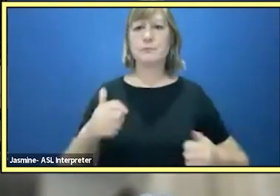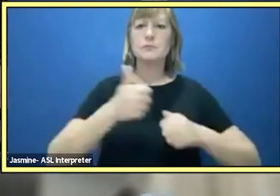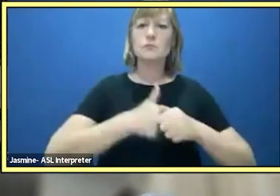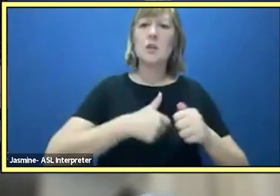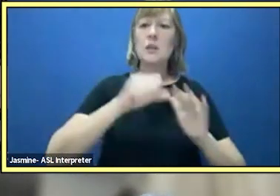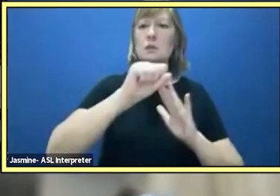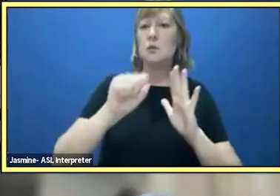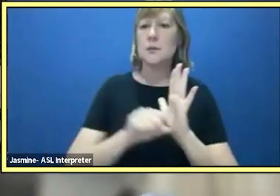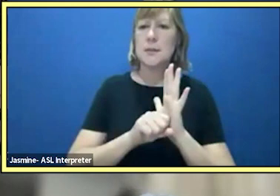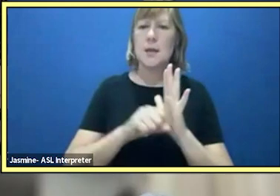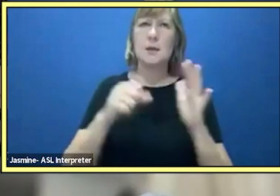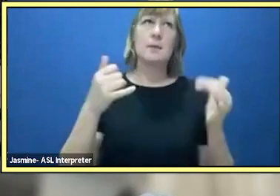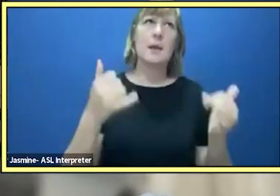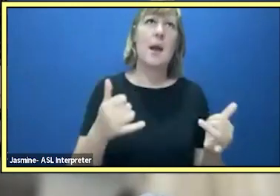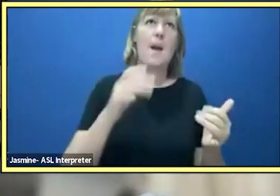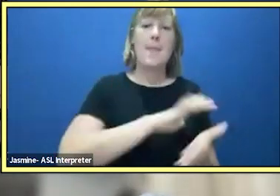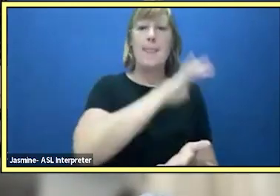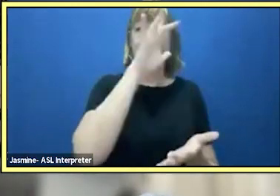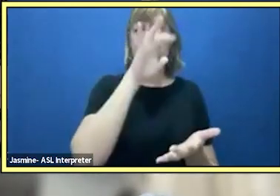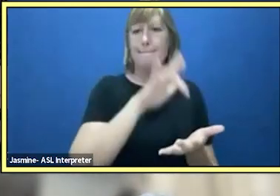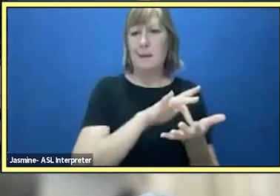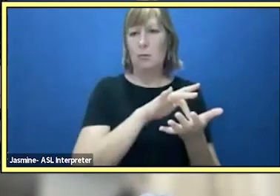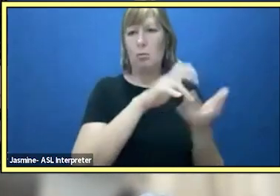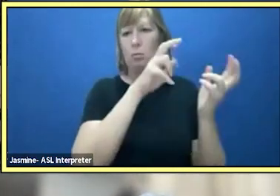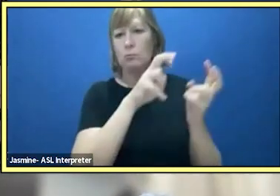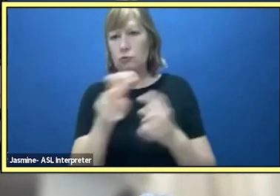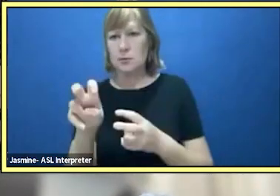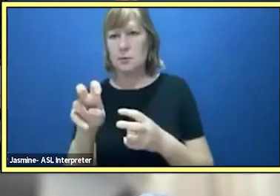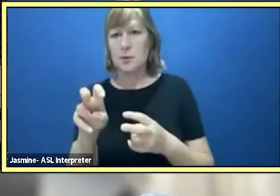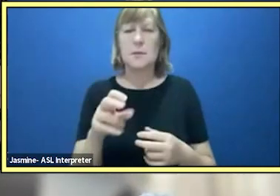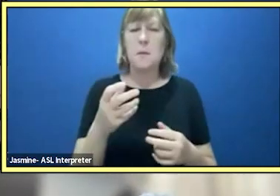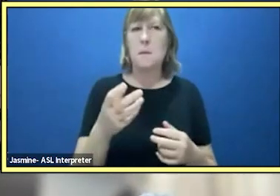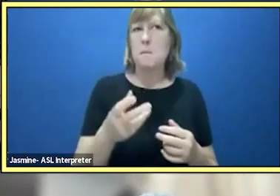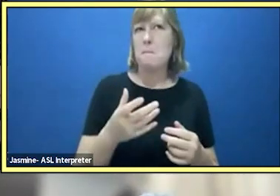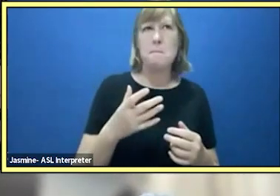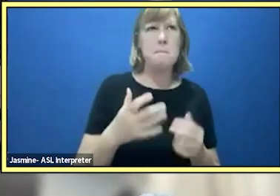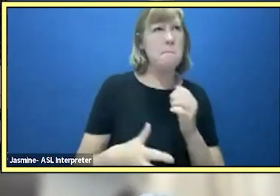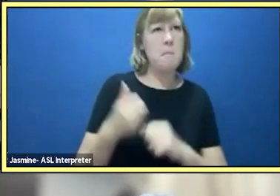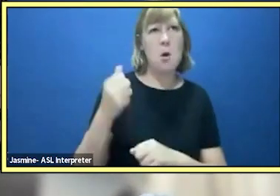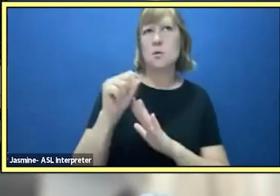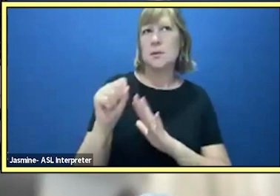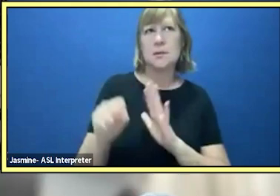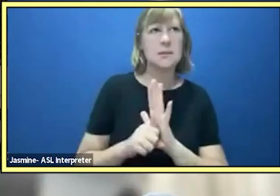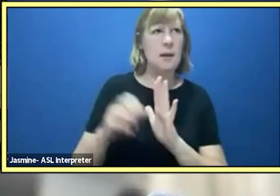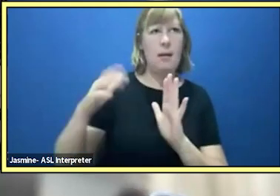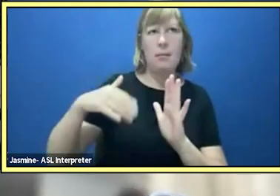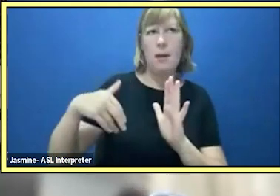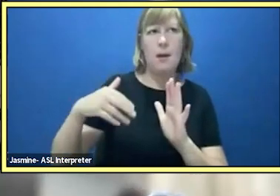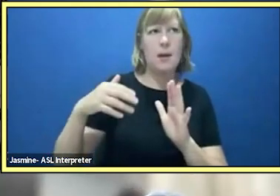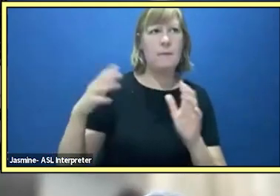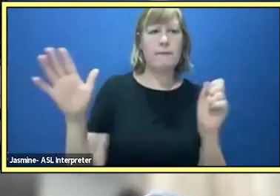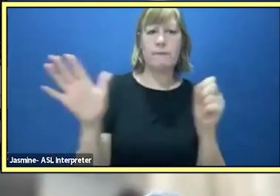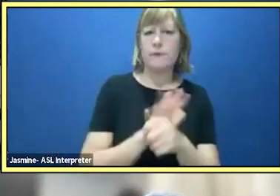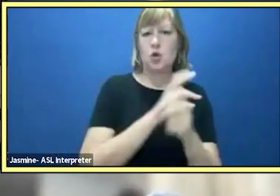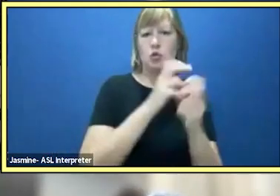of doing this transition. And every state has managed that different. Every state's